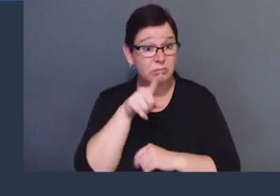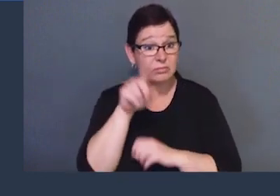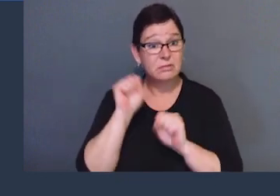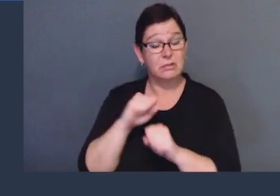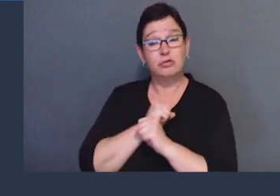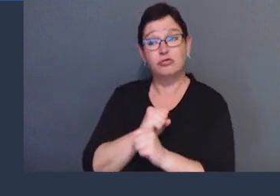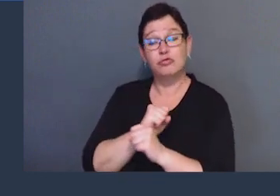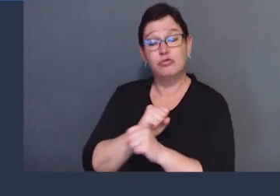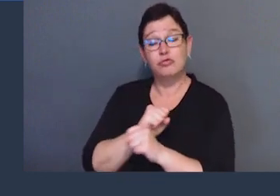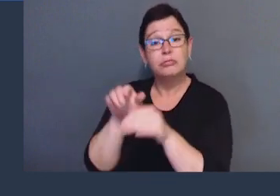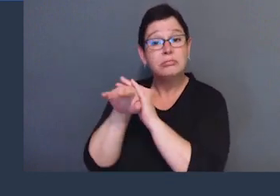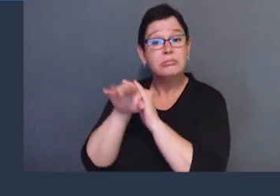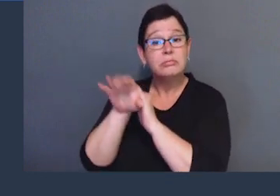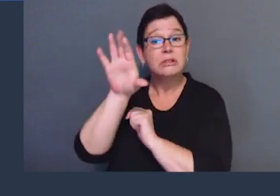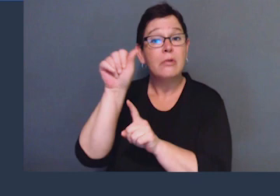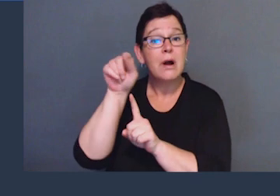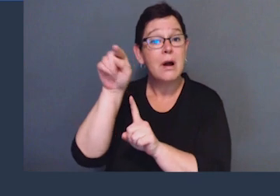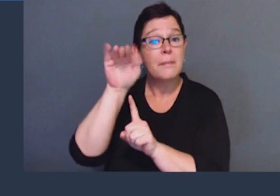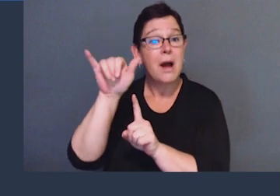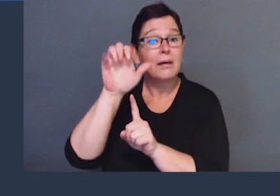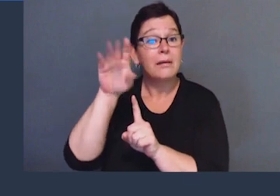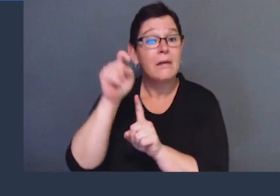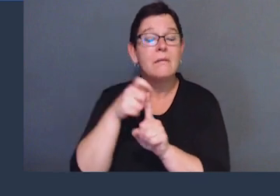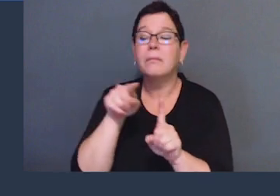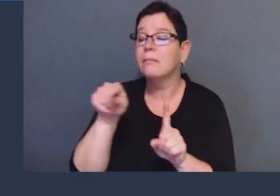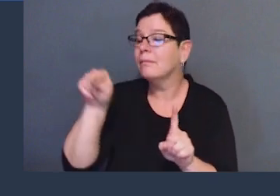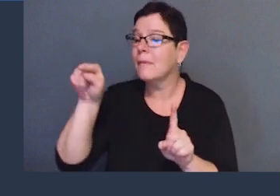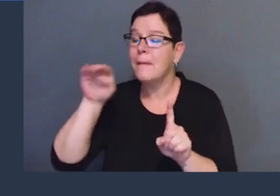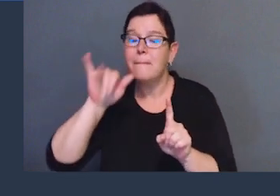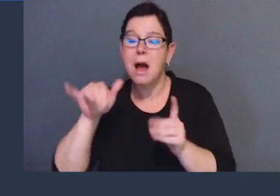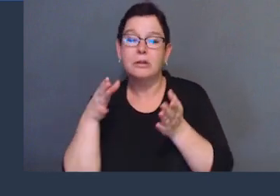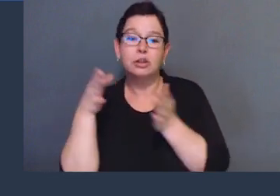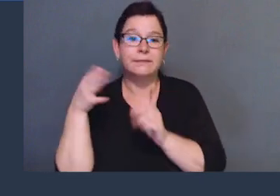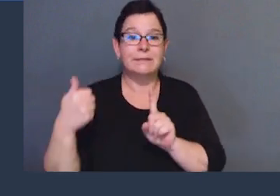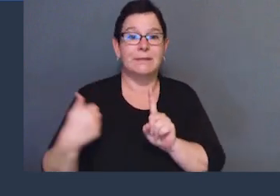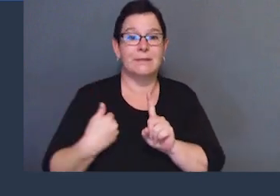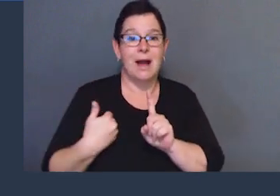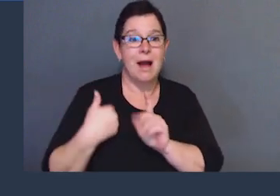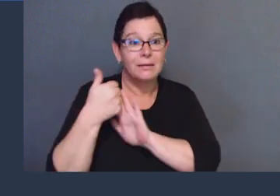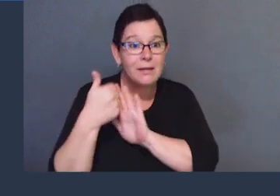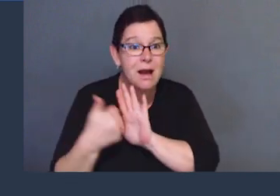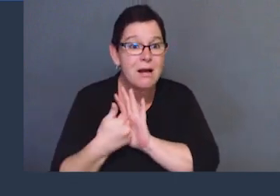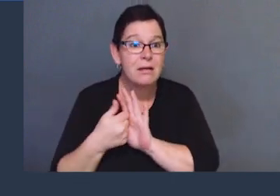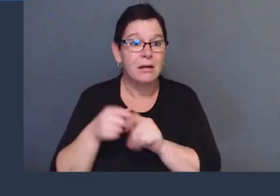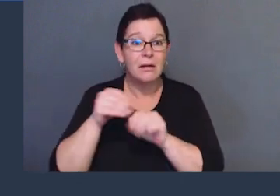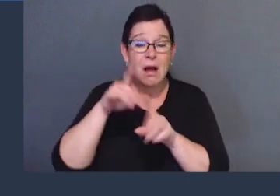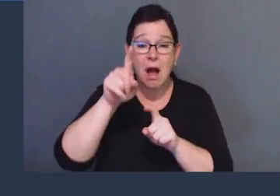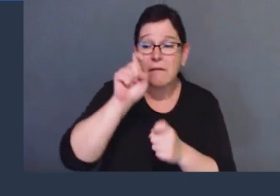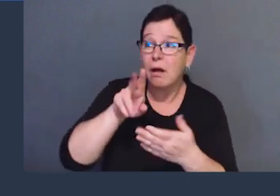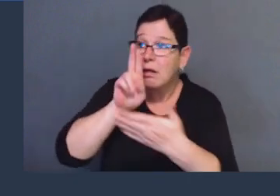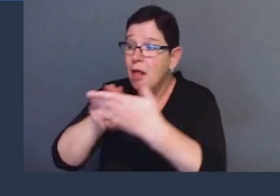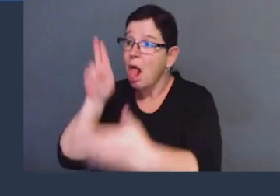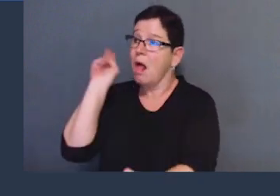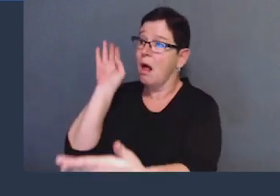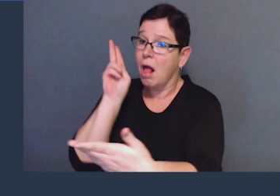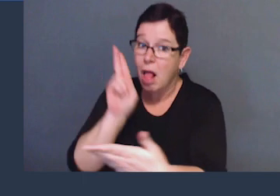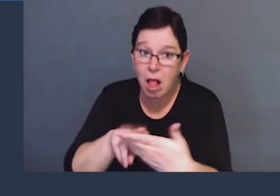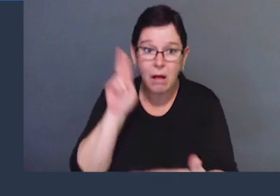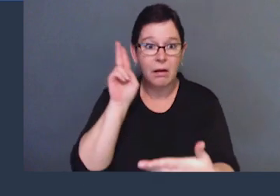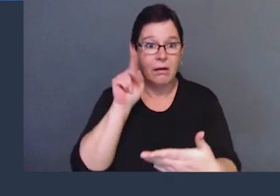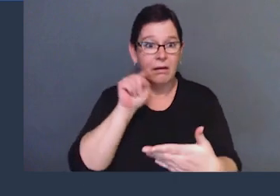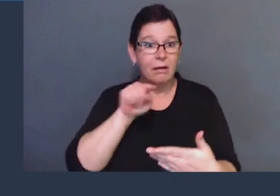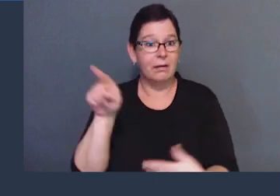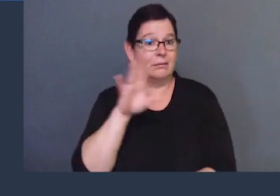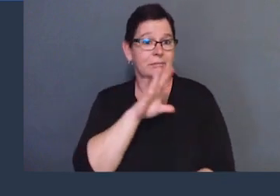to sign in again or revalidate your identity? The link will take you directly to your CRA My Account within a